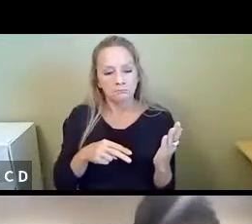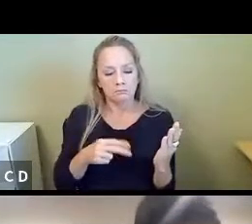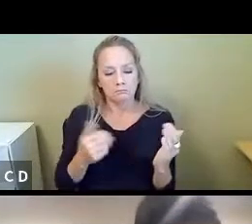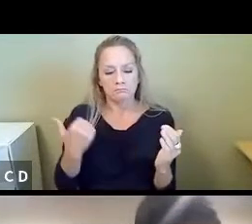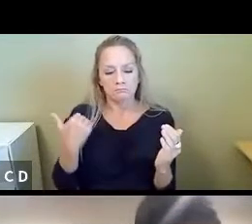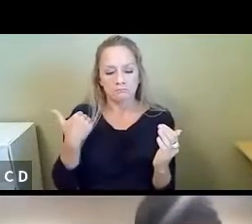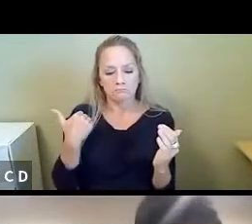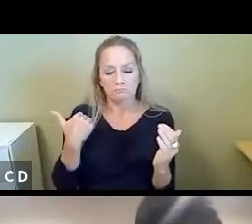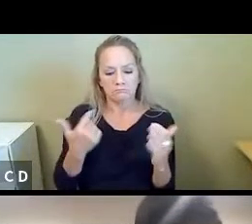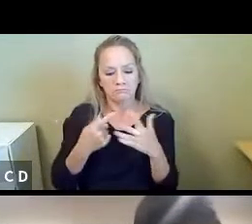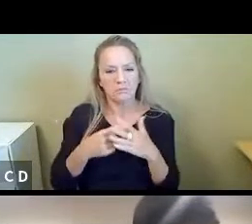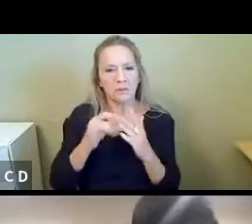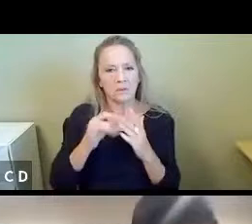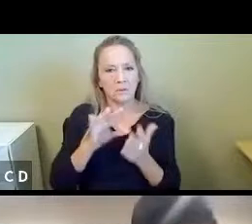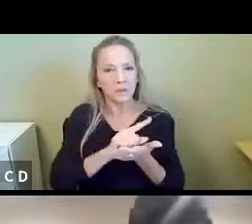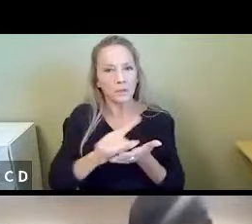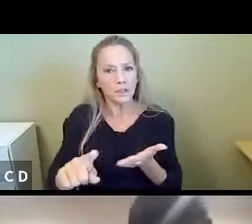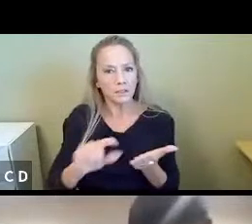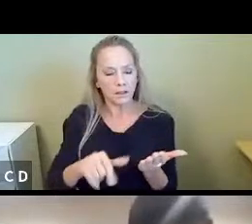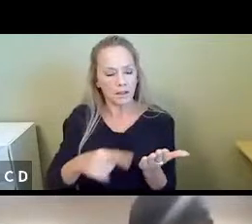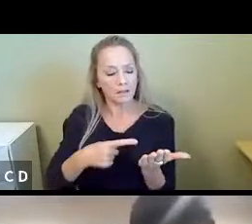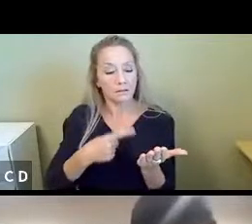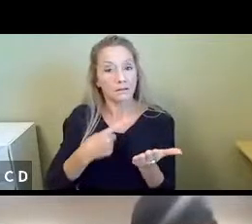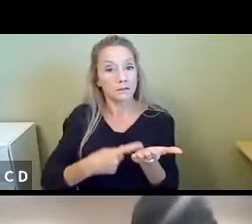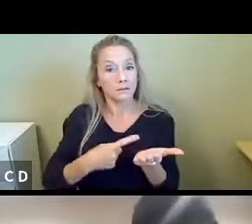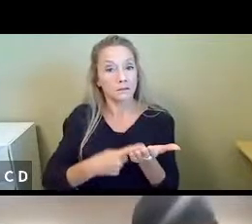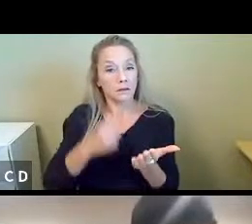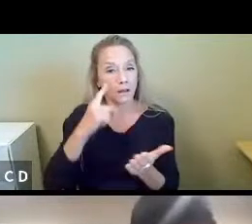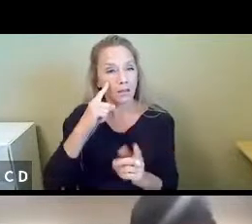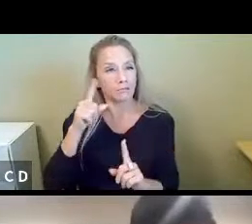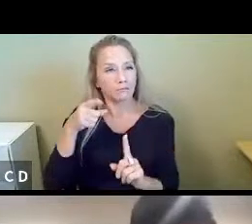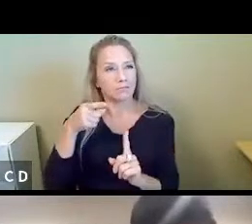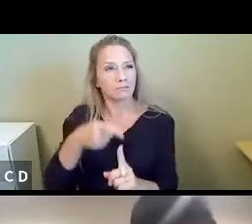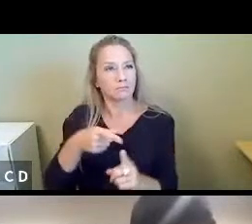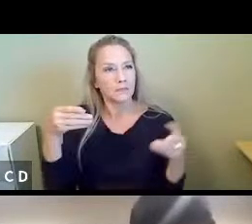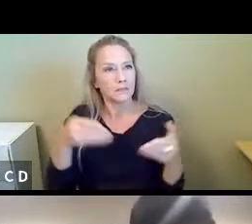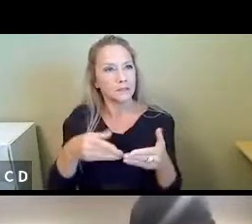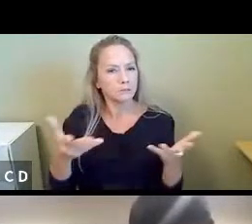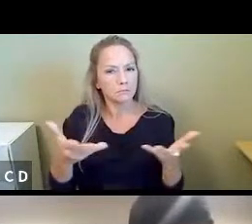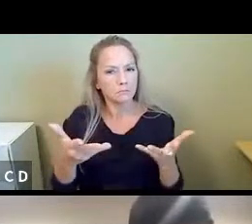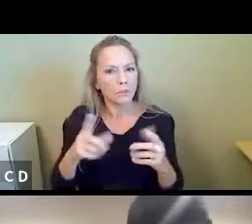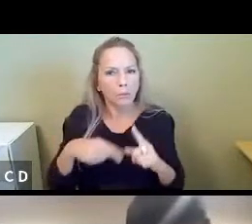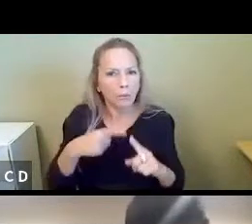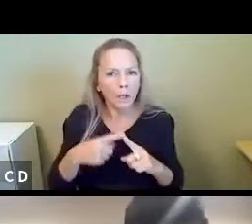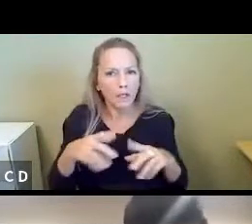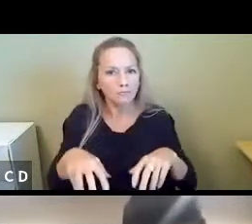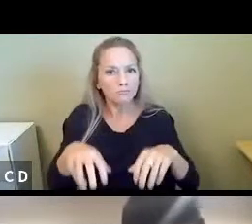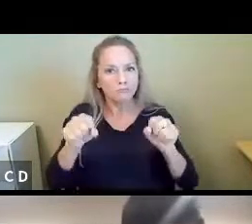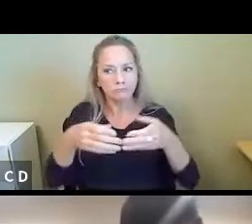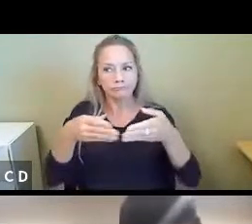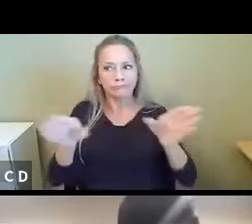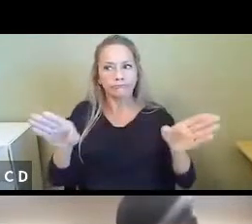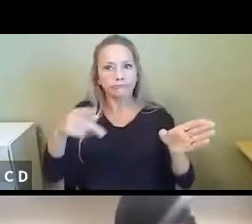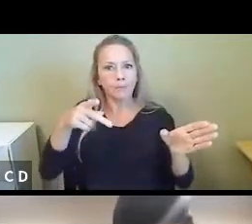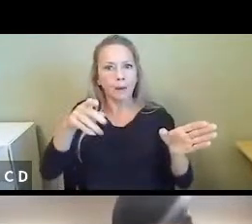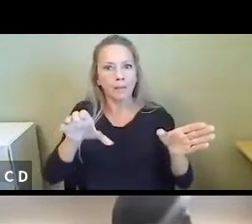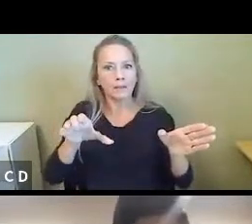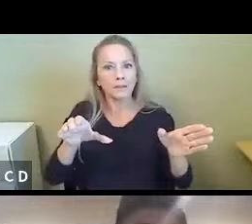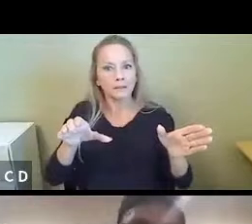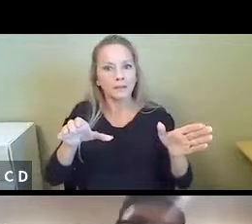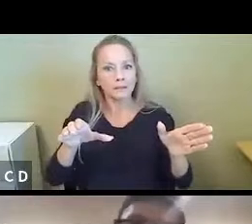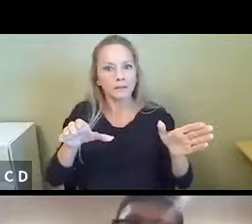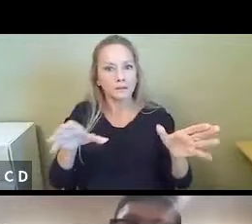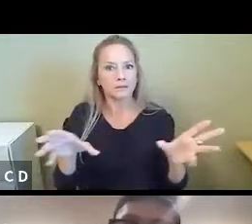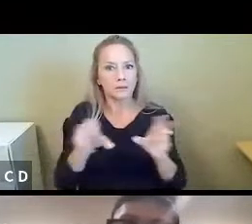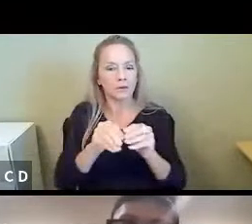week, the discussion, I think, was going to be centered on when to have a public forum. It wasn't going to be a public